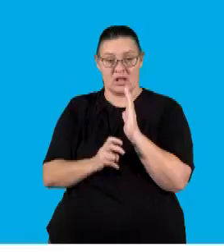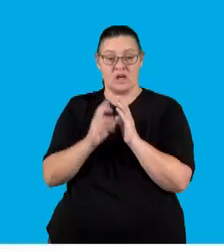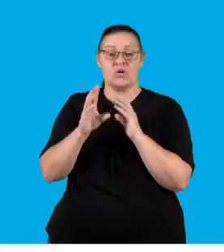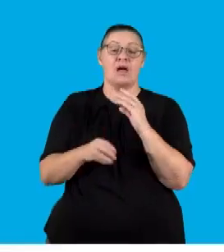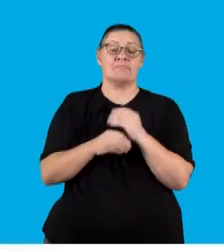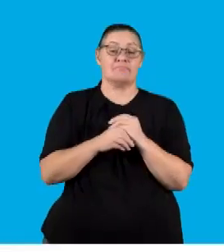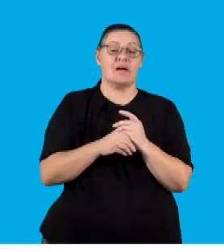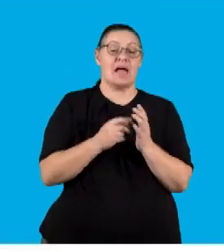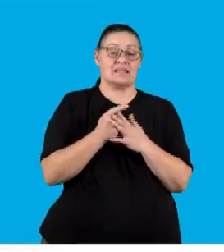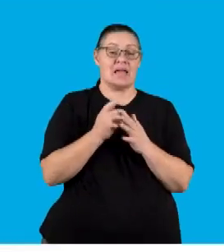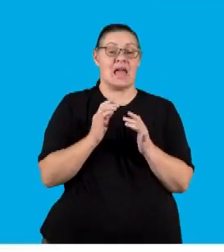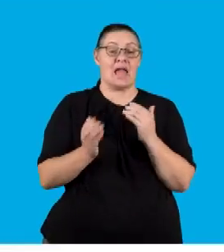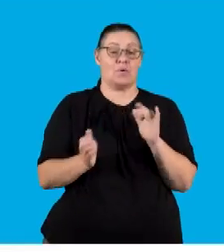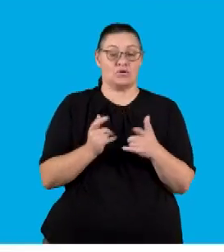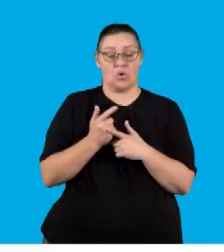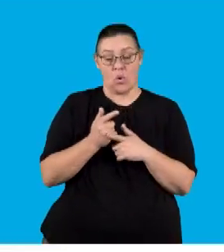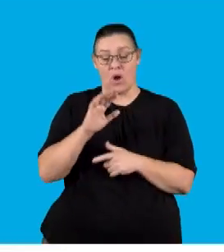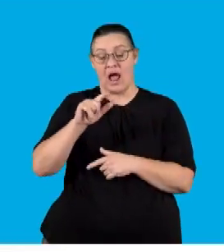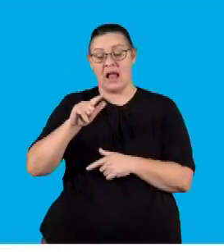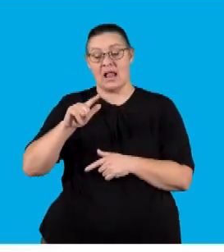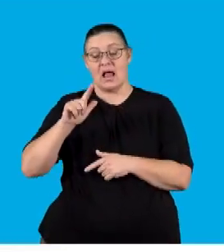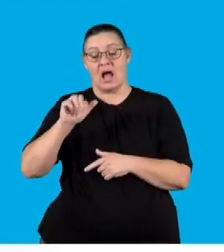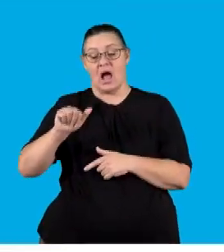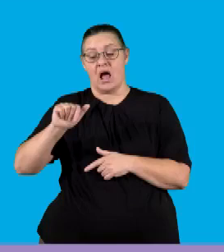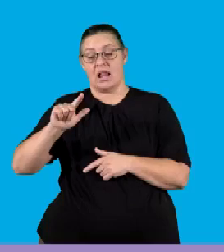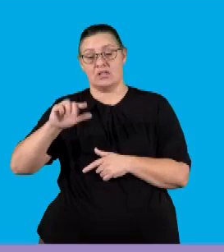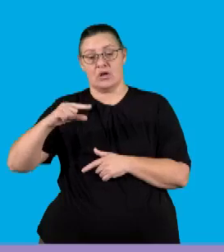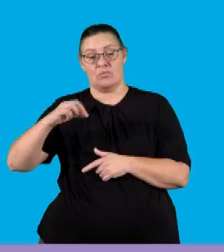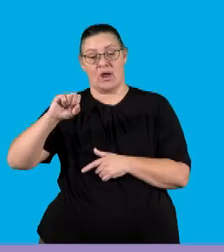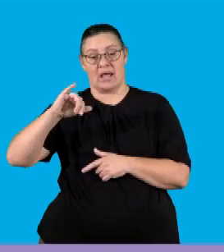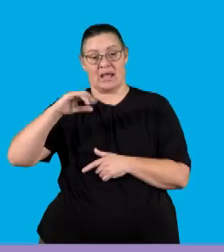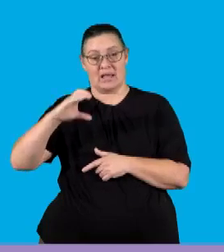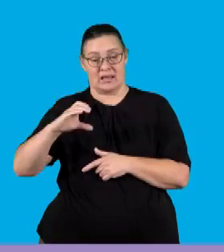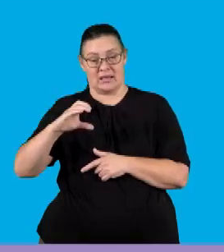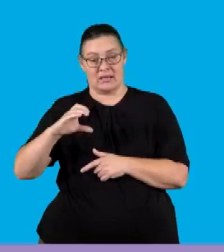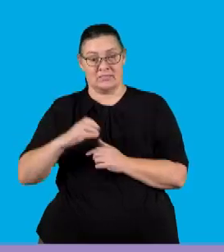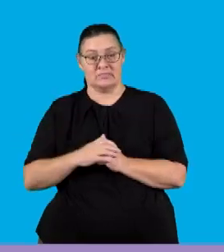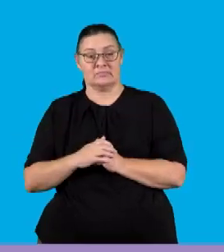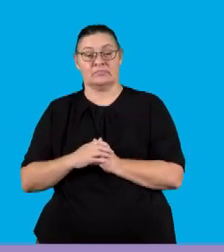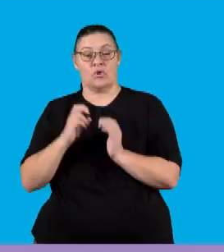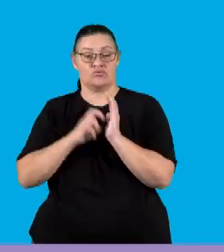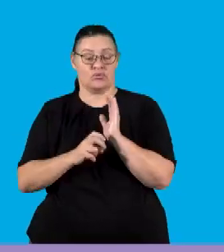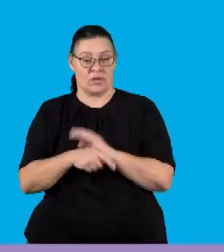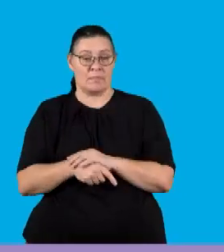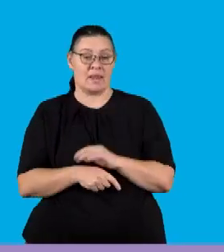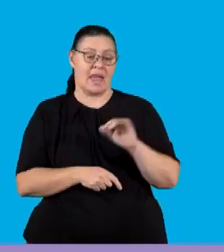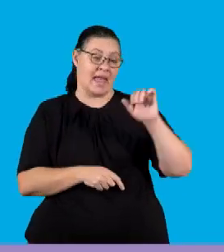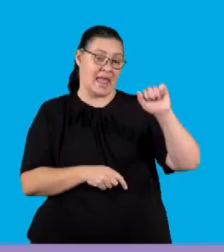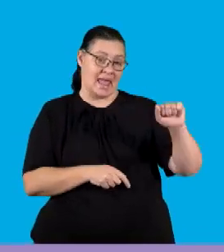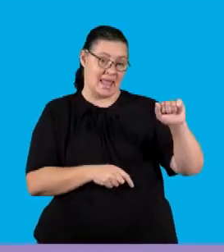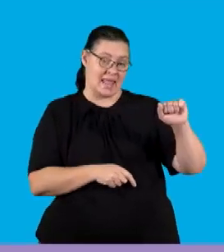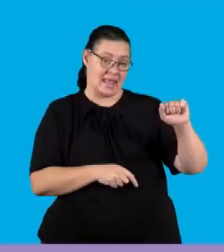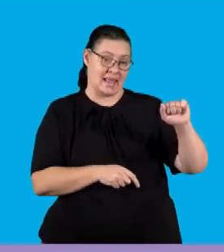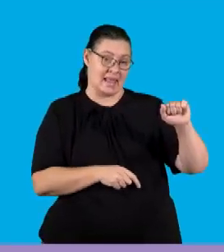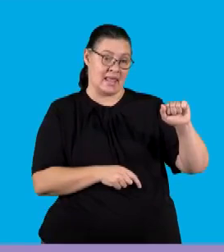an equation or in an algebraic form. So the first input value that we have been given is A. So we are going